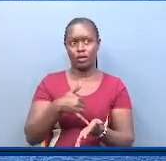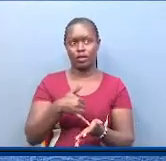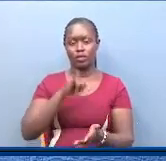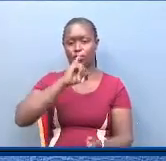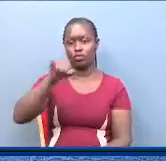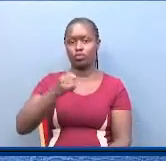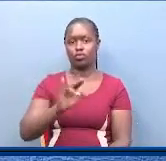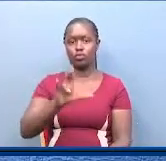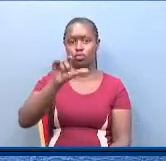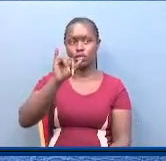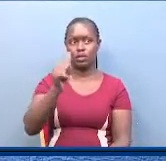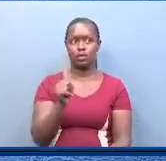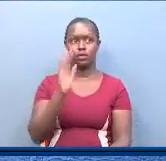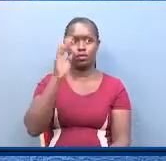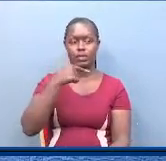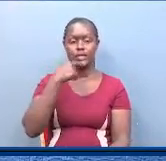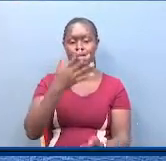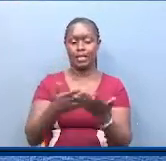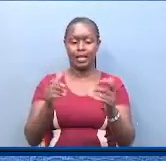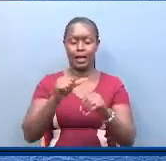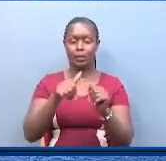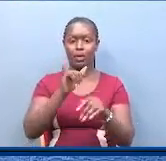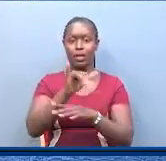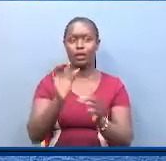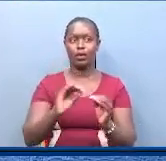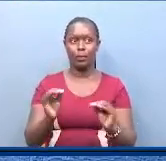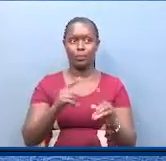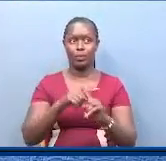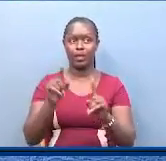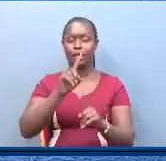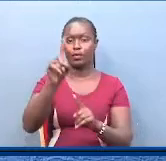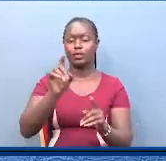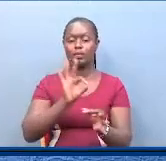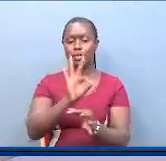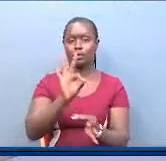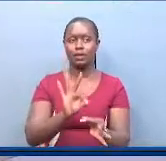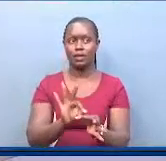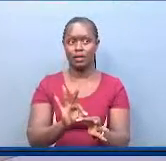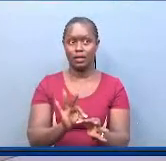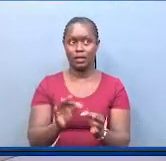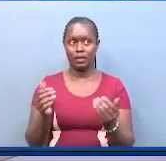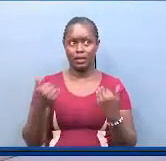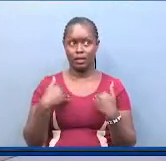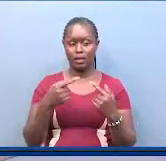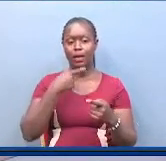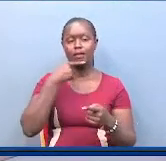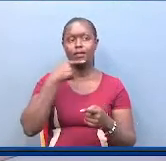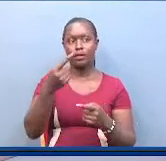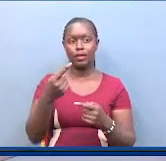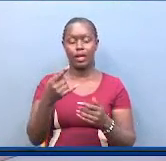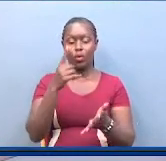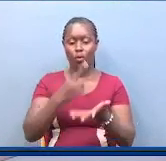Julia here will not say anything about that. Dennis, question has been specific, without changing goalposts.